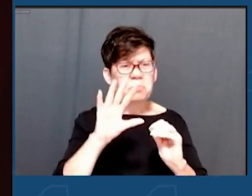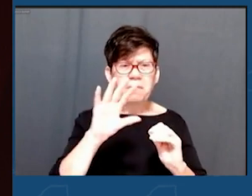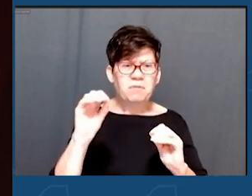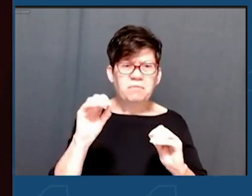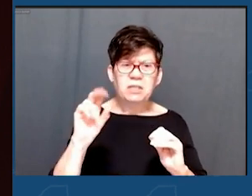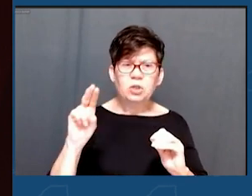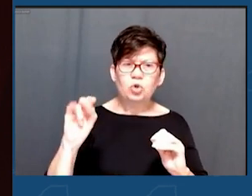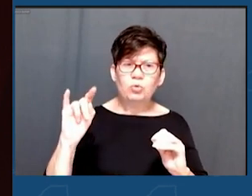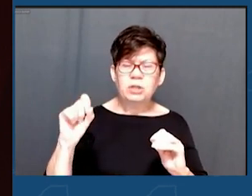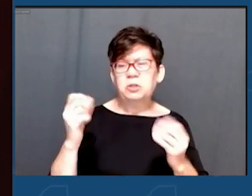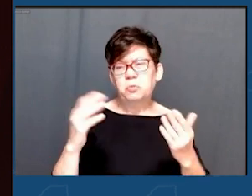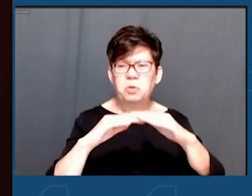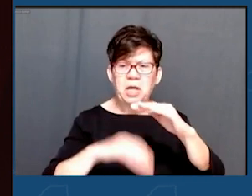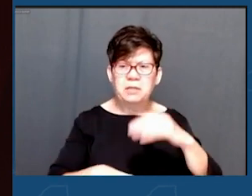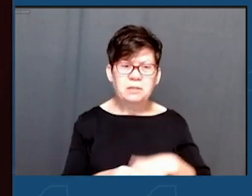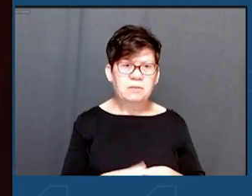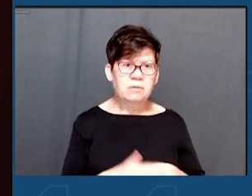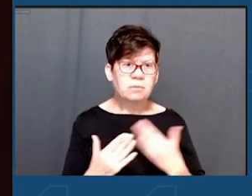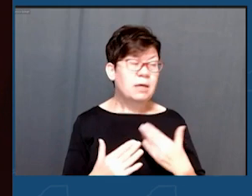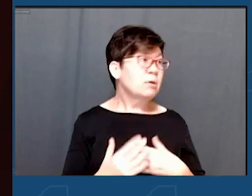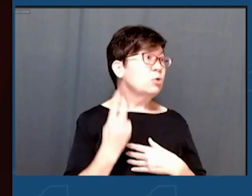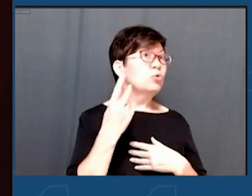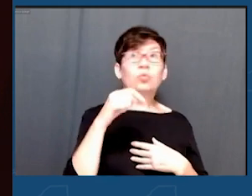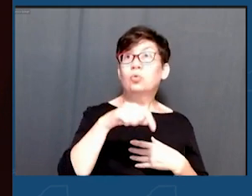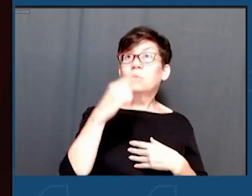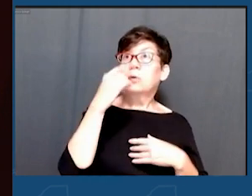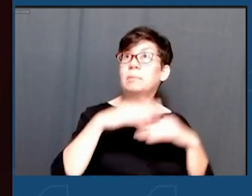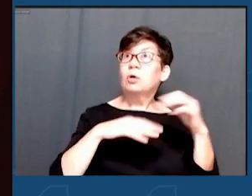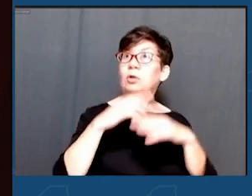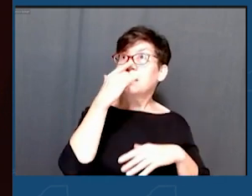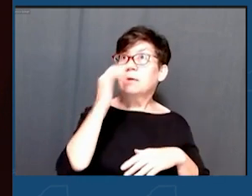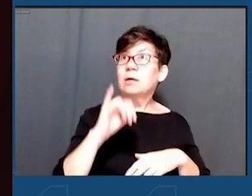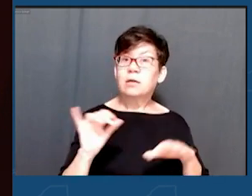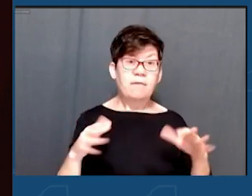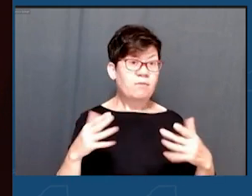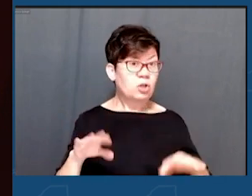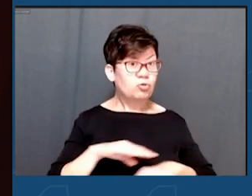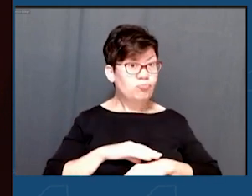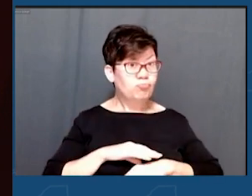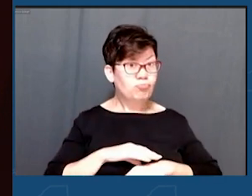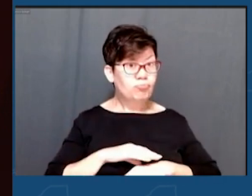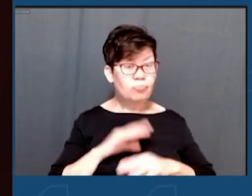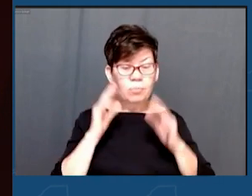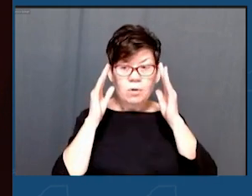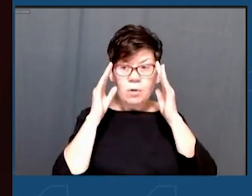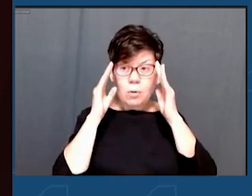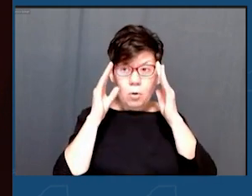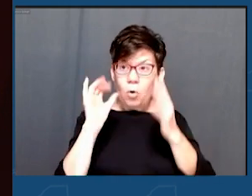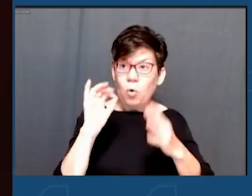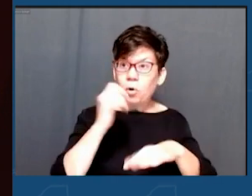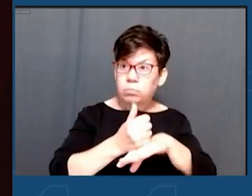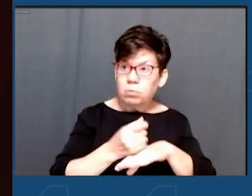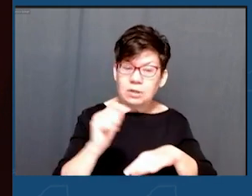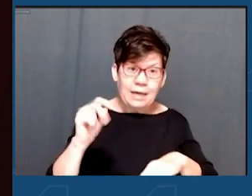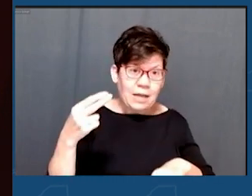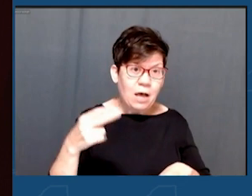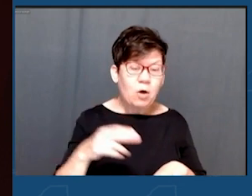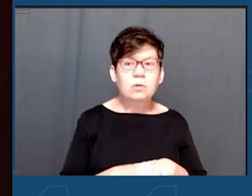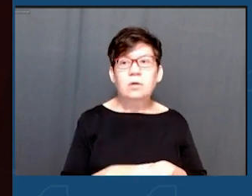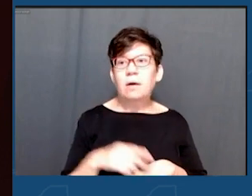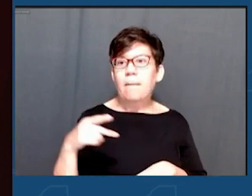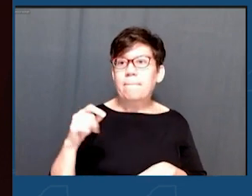be 2 of these buildings. You've met your demand. Or you can put in townhouses or patio homes or whatever you